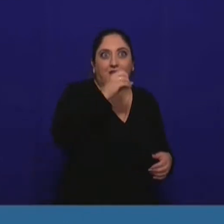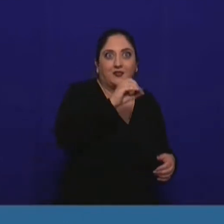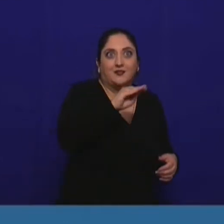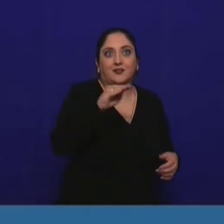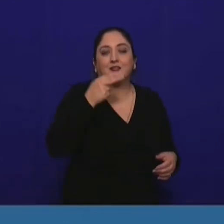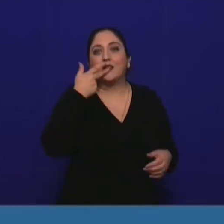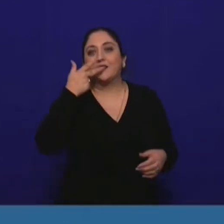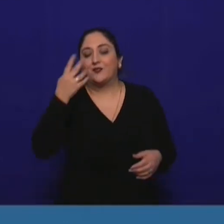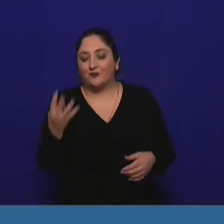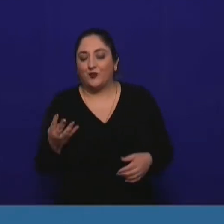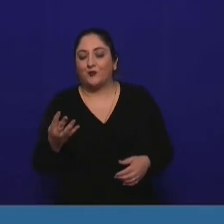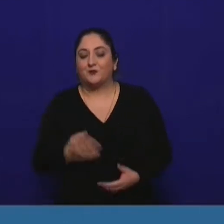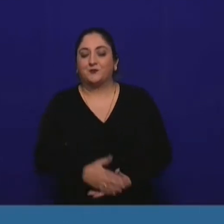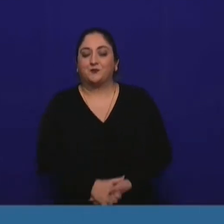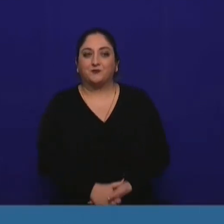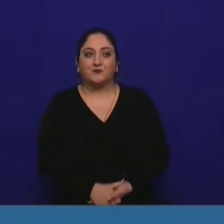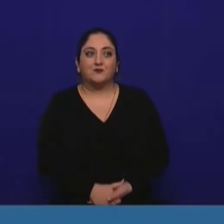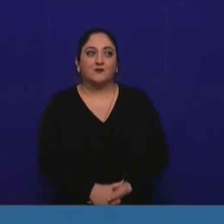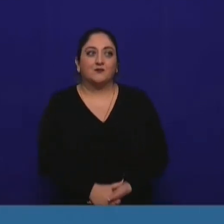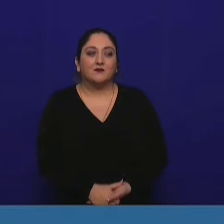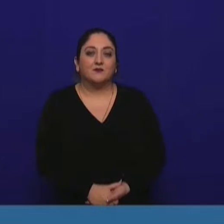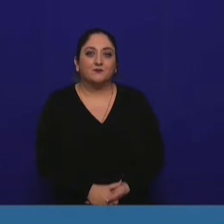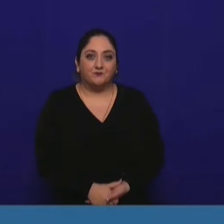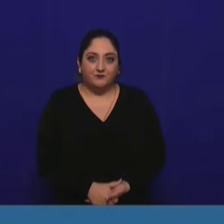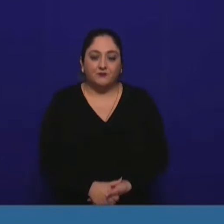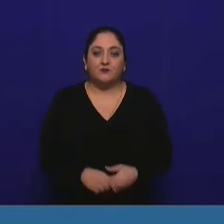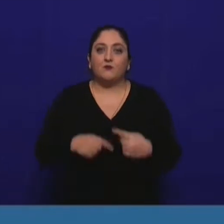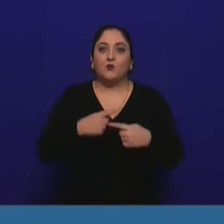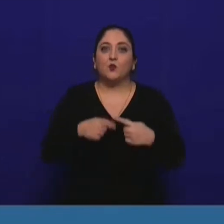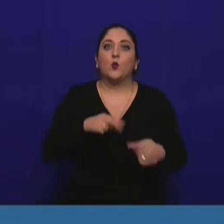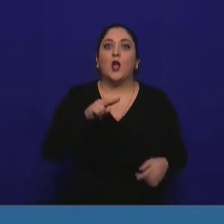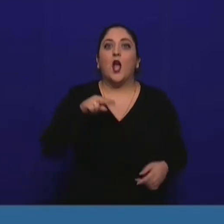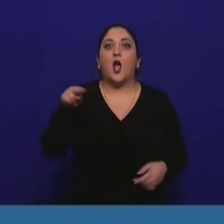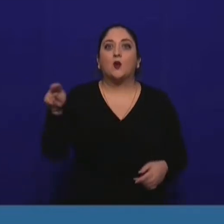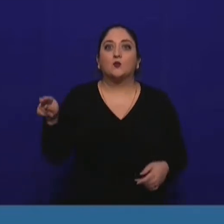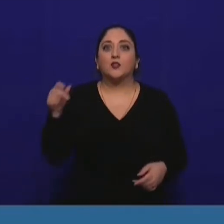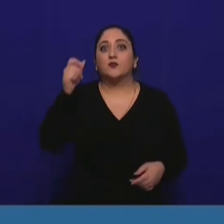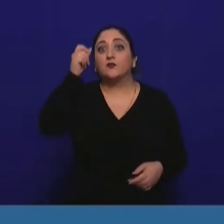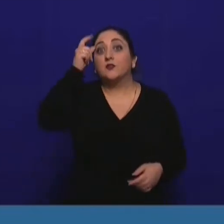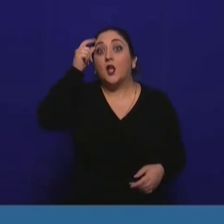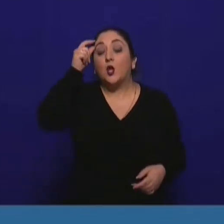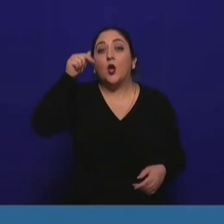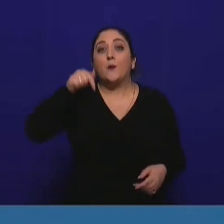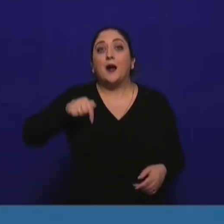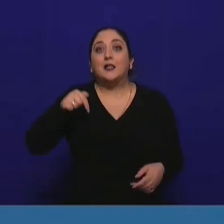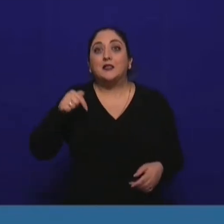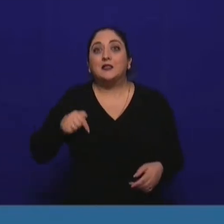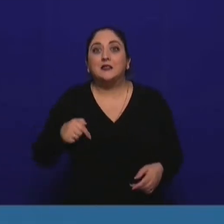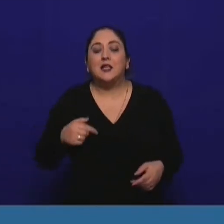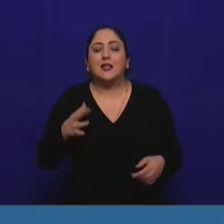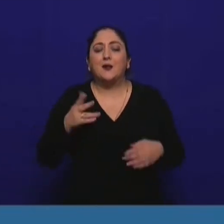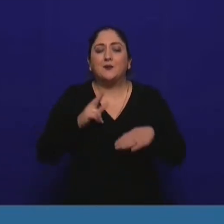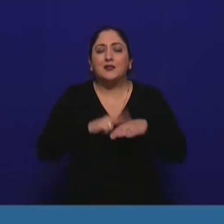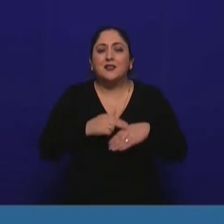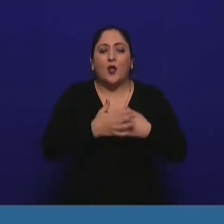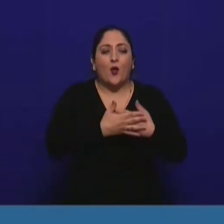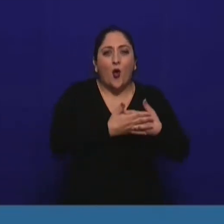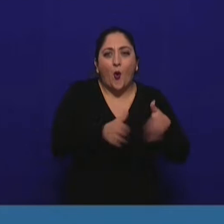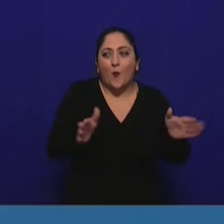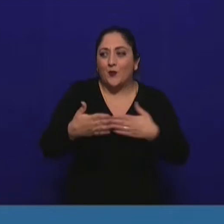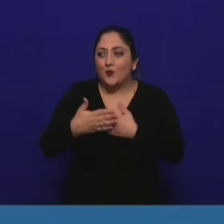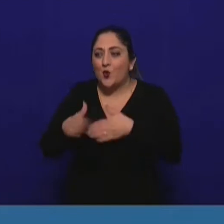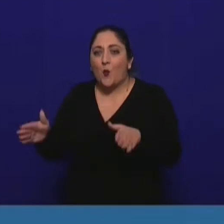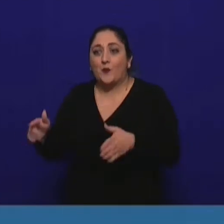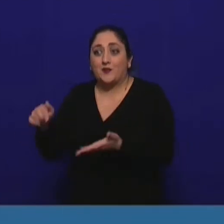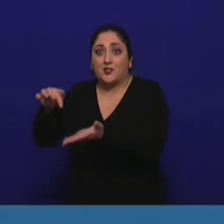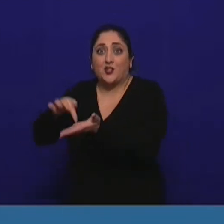u 84 sena. Fuq għawdex, Iva, ftakru li aħna bħalissa għaddejjin niftħu kemm nistgħu ċentri biex